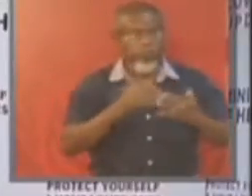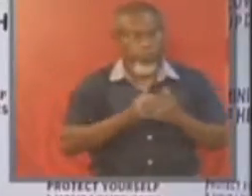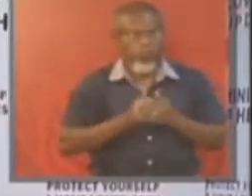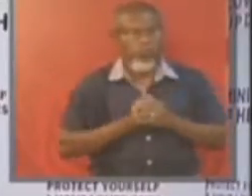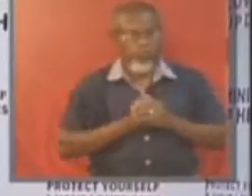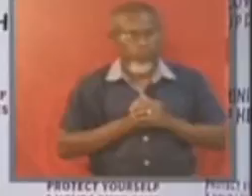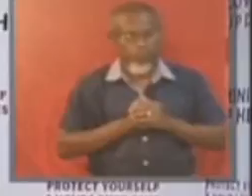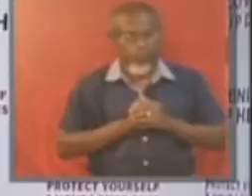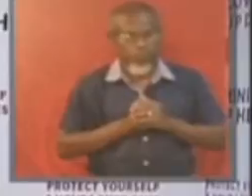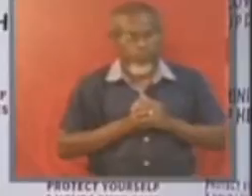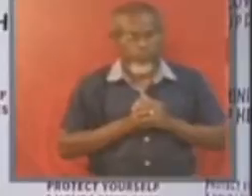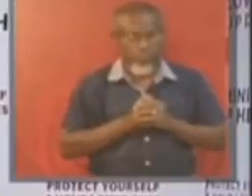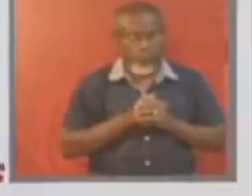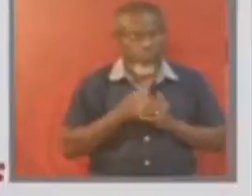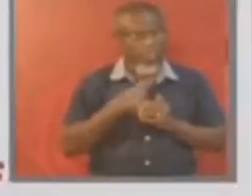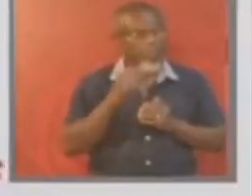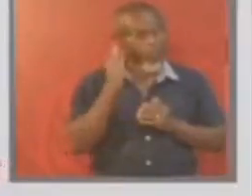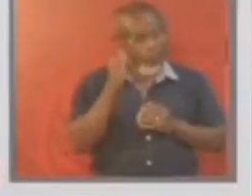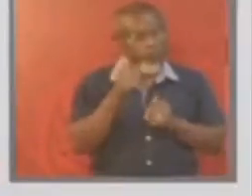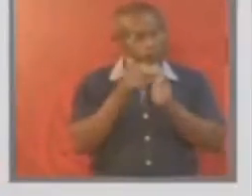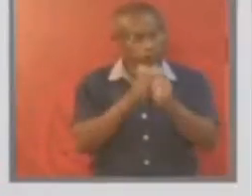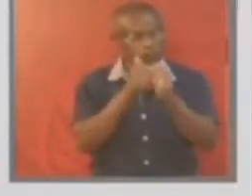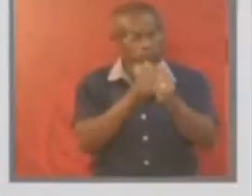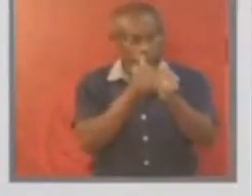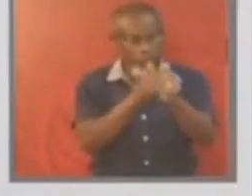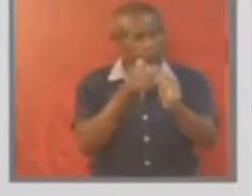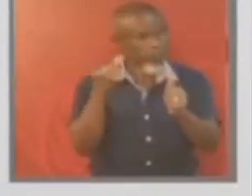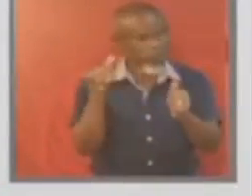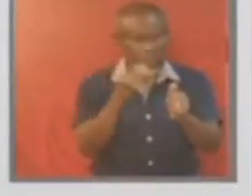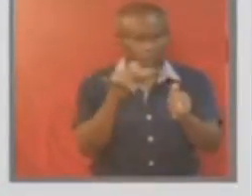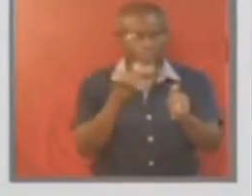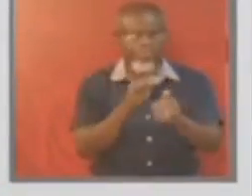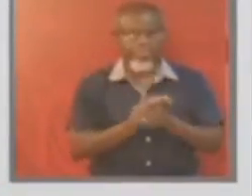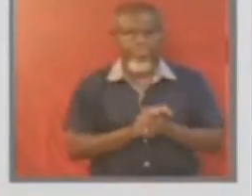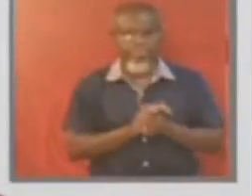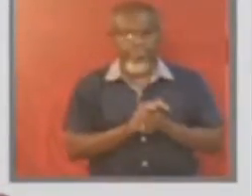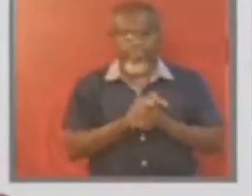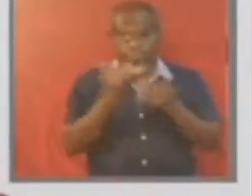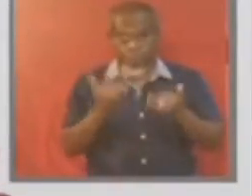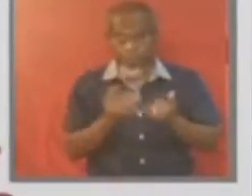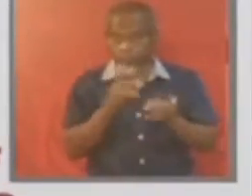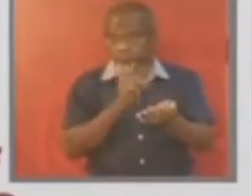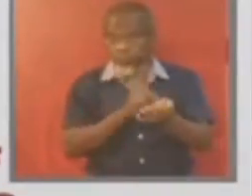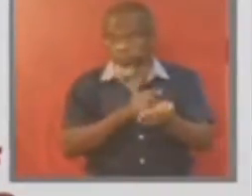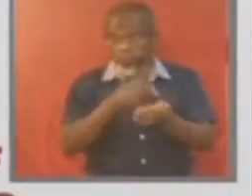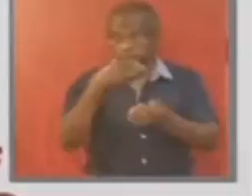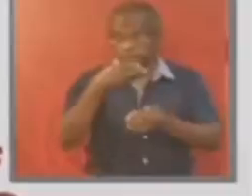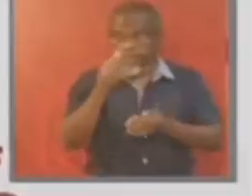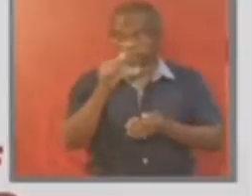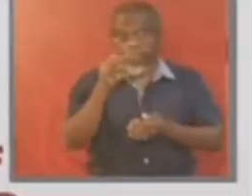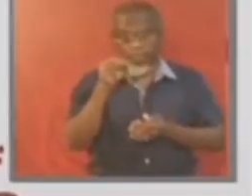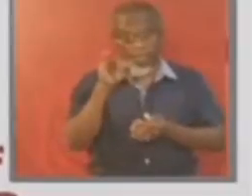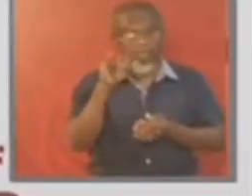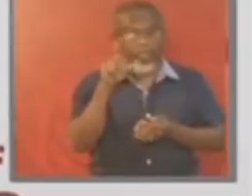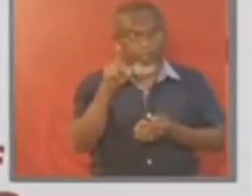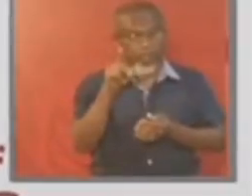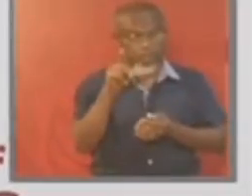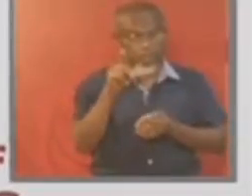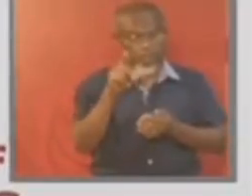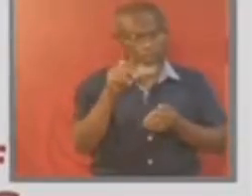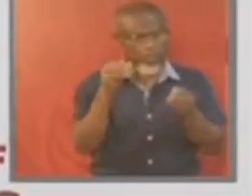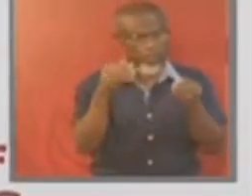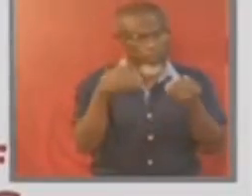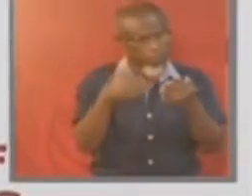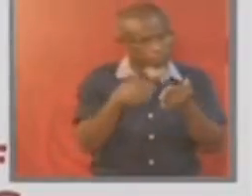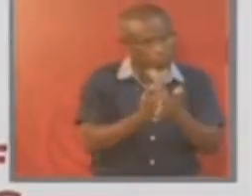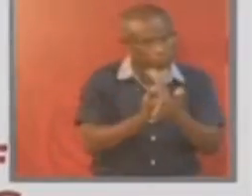them myself. And we go to Dr. Hamid now, who will give some insight into the telemedicine initiative that's happening at